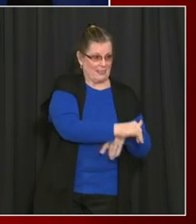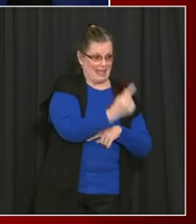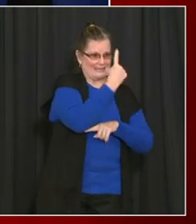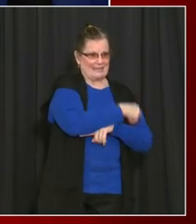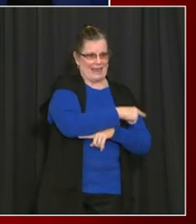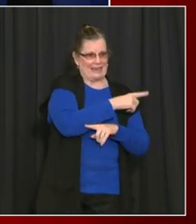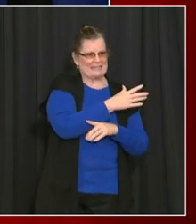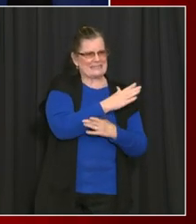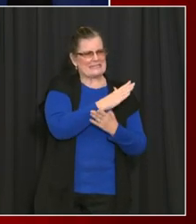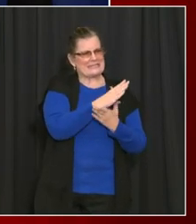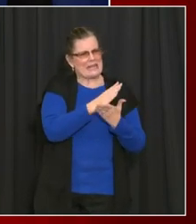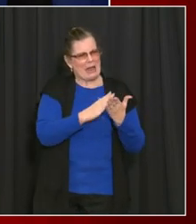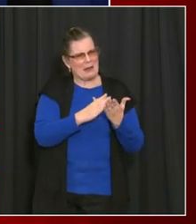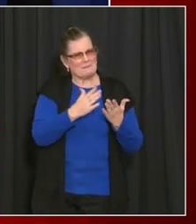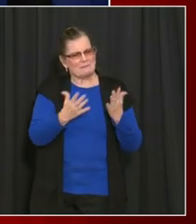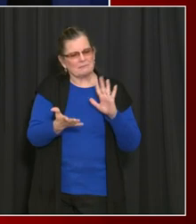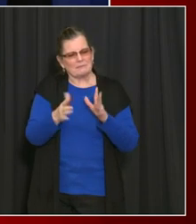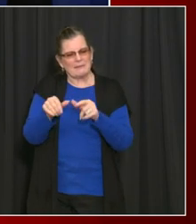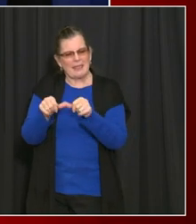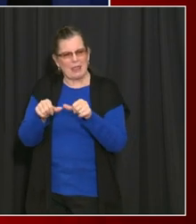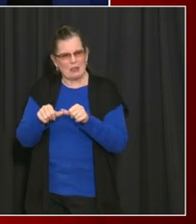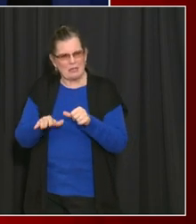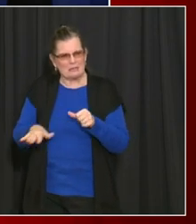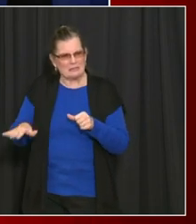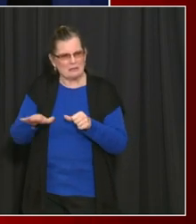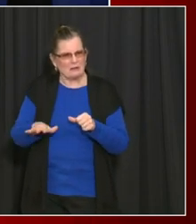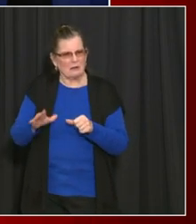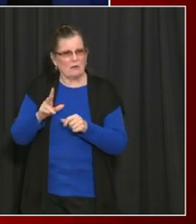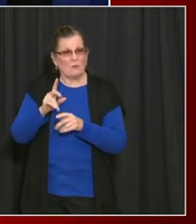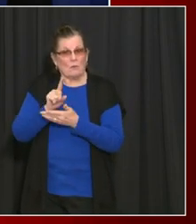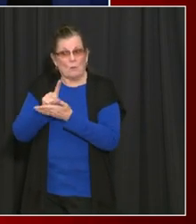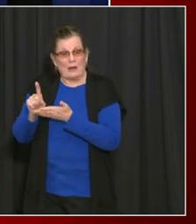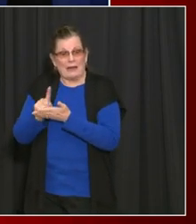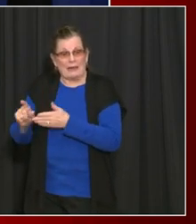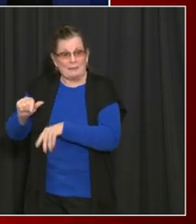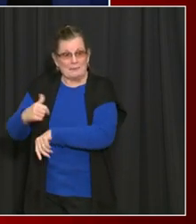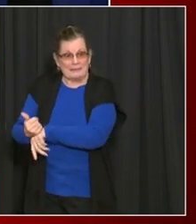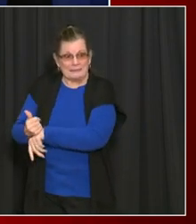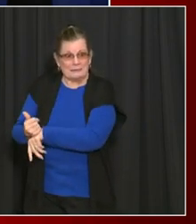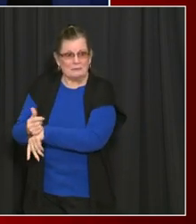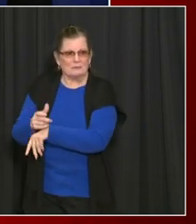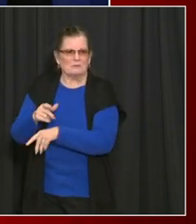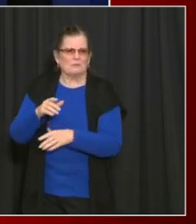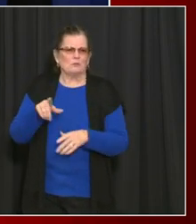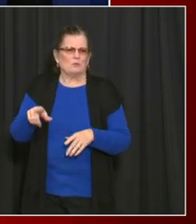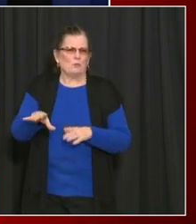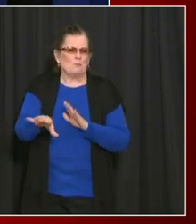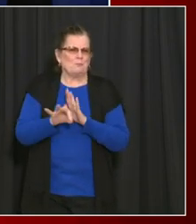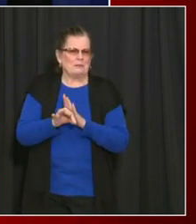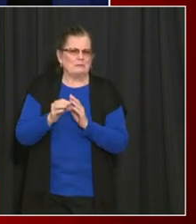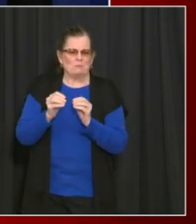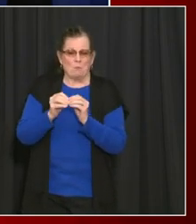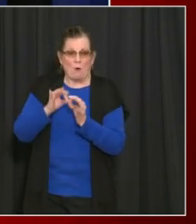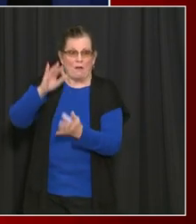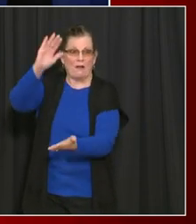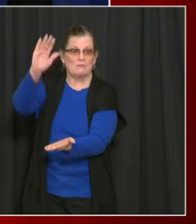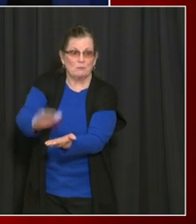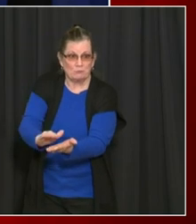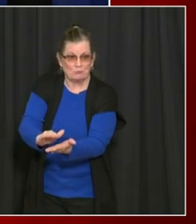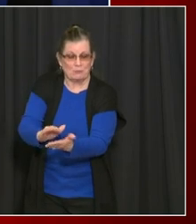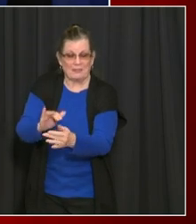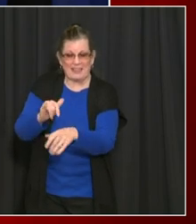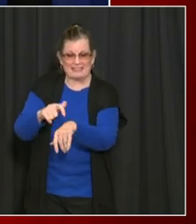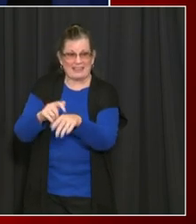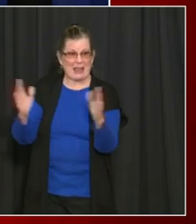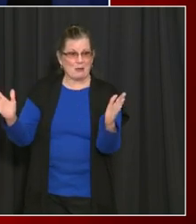Some jurisdictions will calculate it on a weekly basis. So you pick a much more truncated period of time that